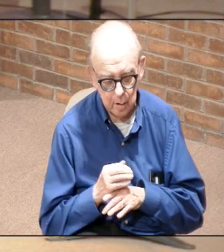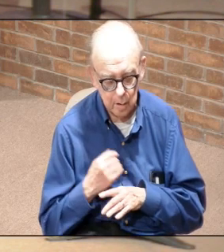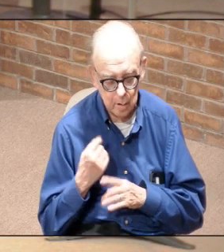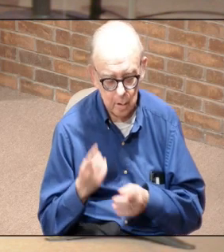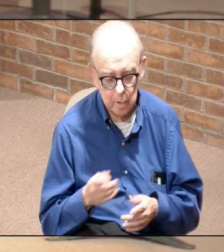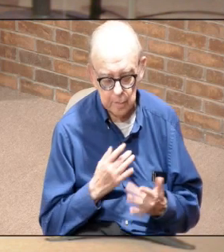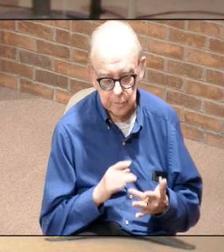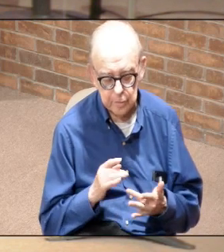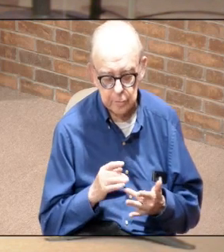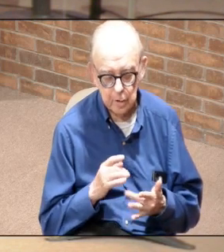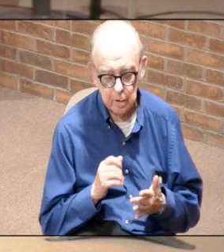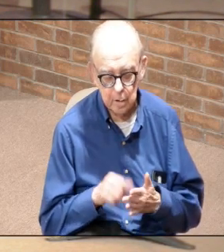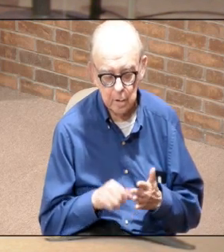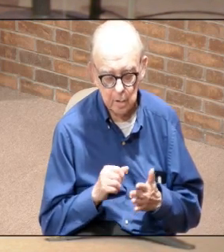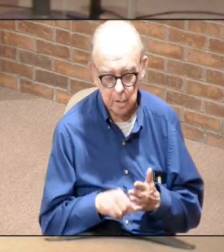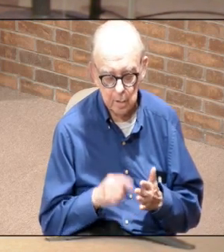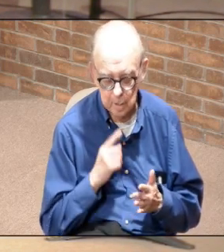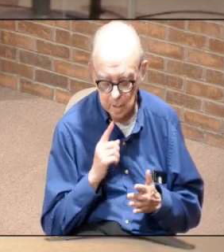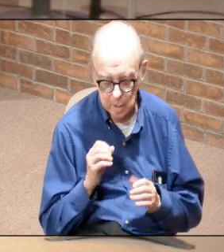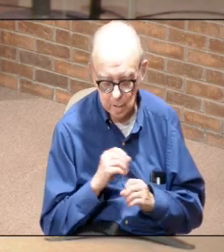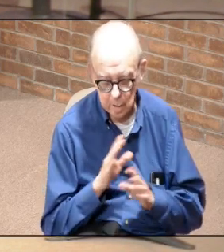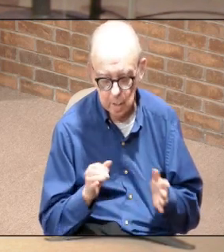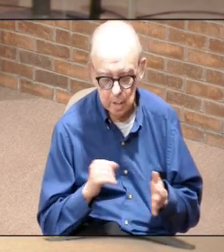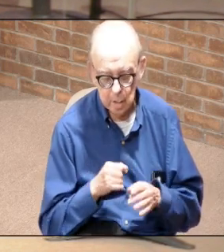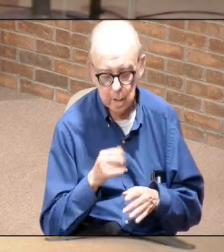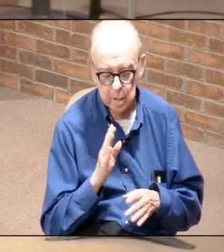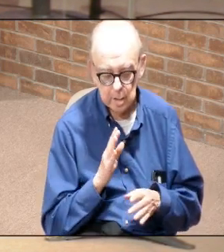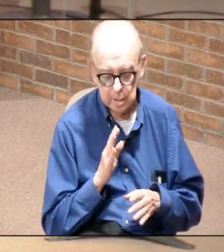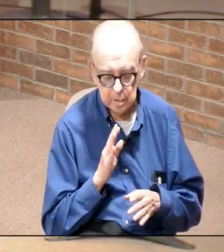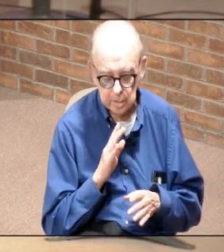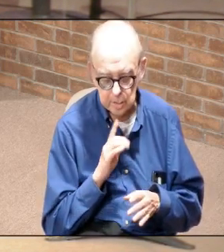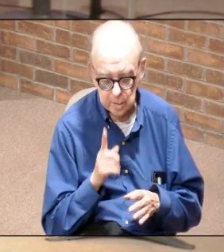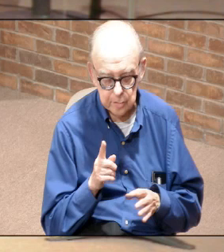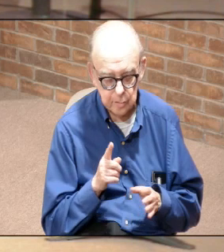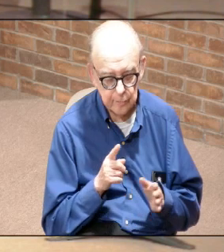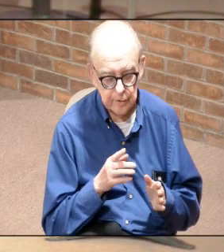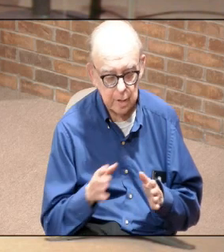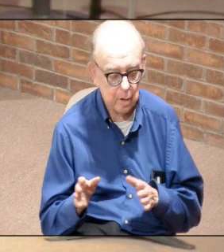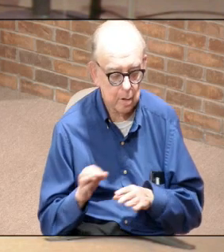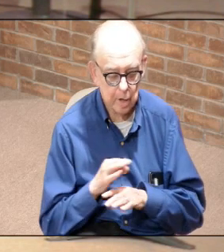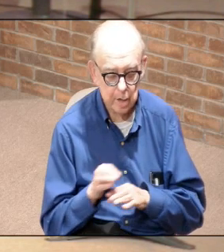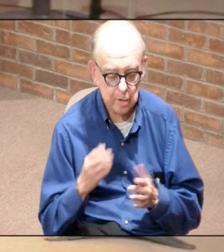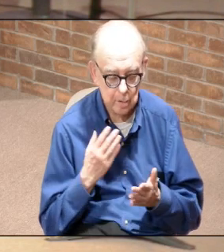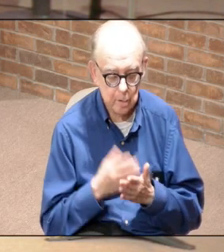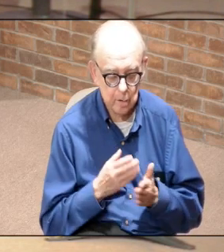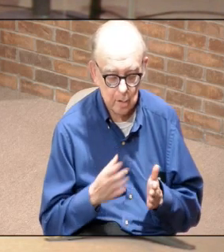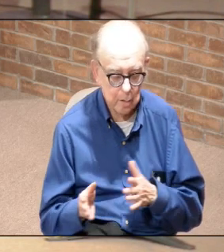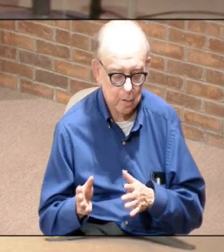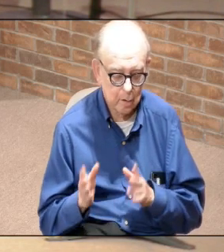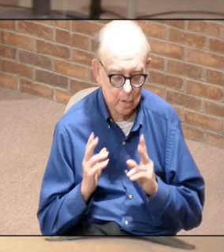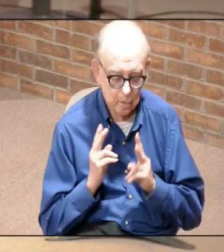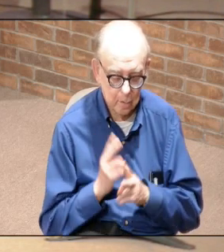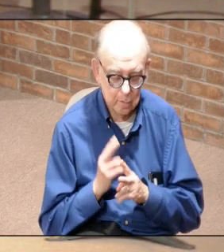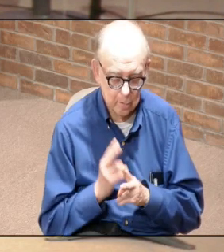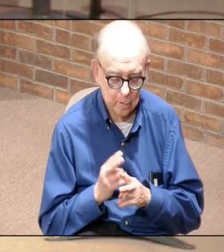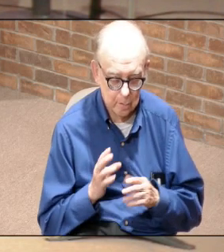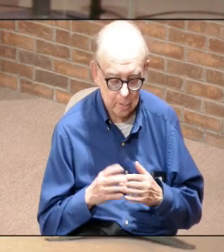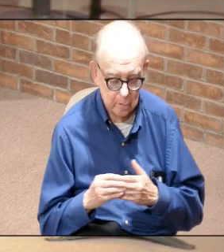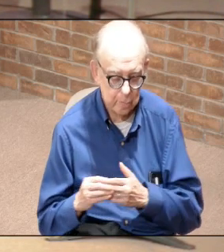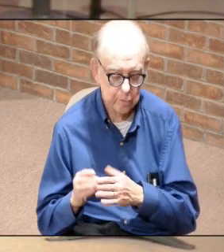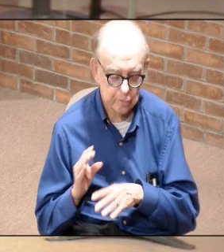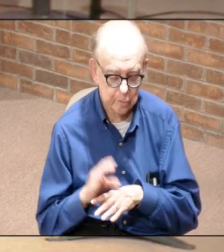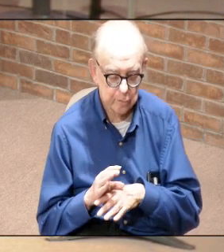your heart surgery, it is obvious that God has set your feet on a firm path. Hold true to this path and lead this church